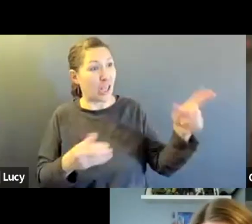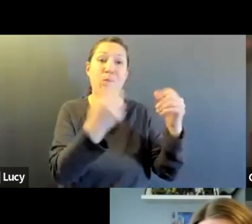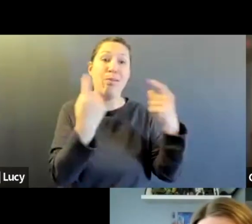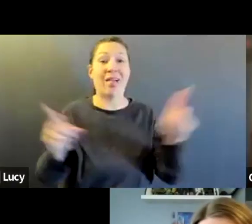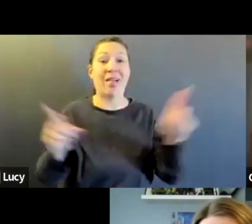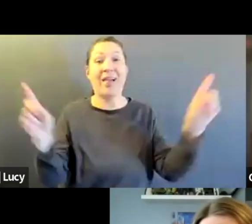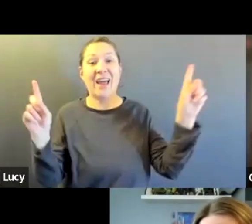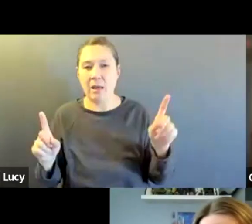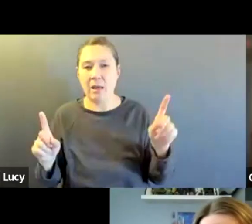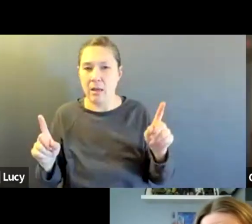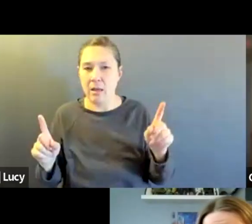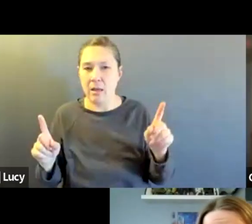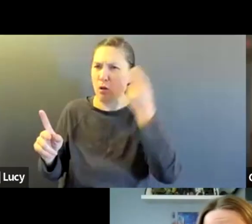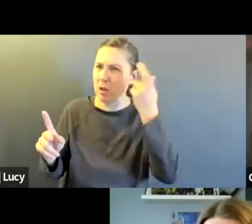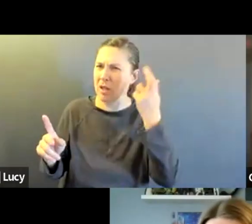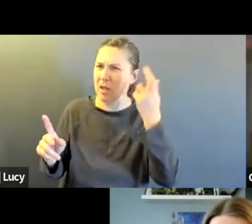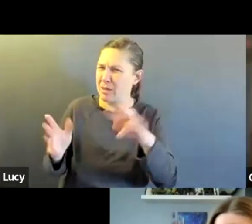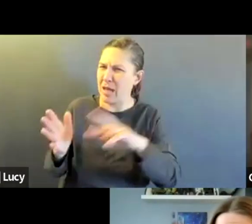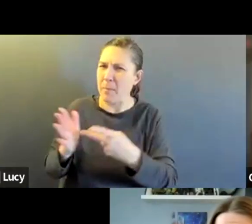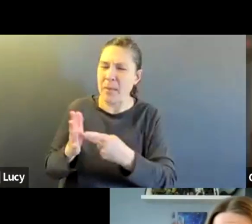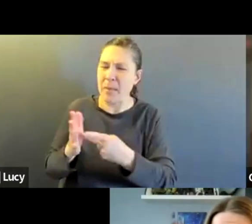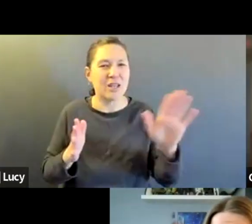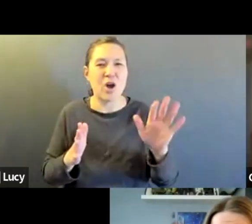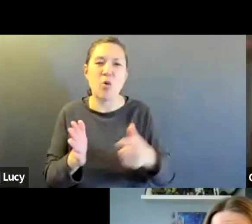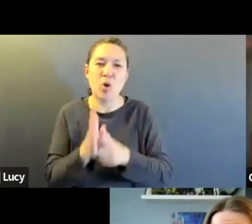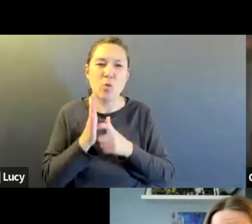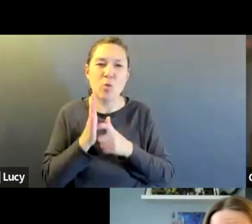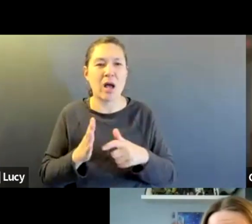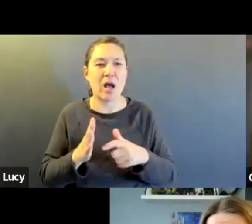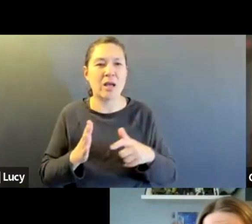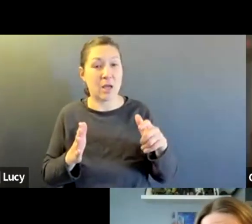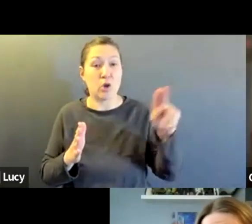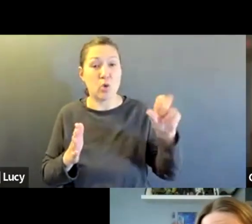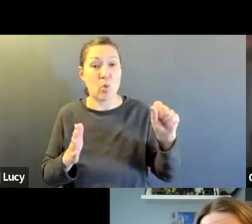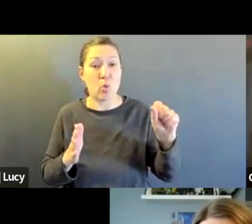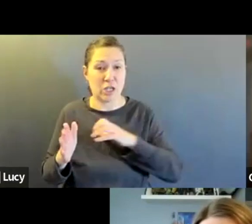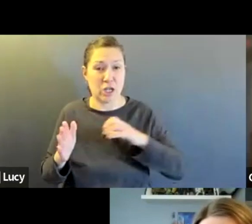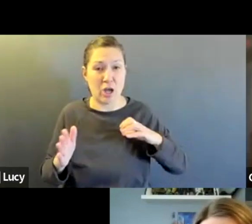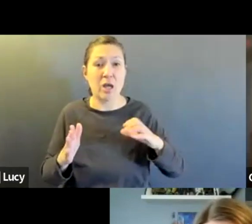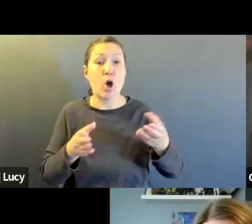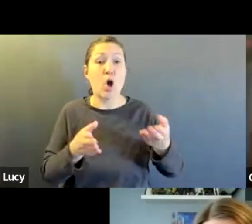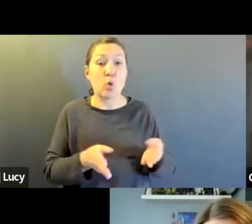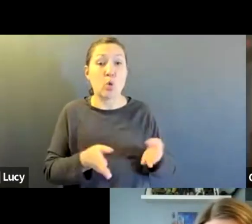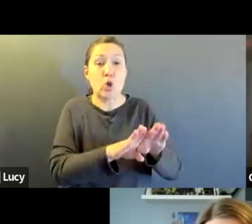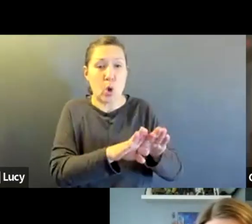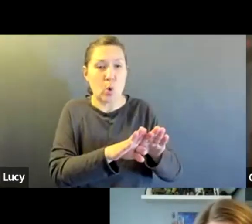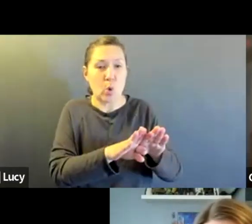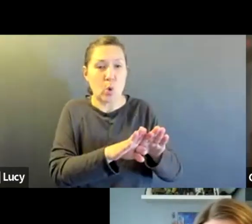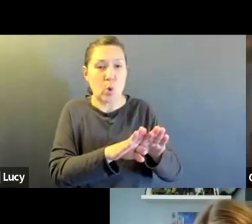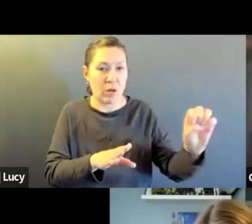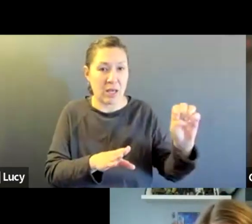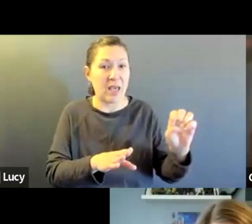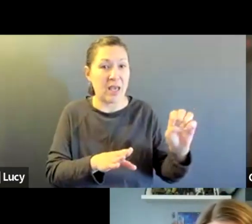does require an act of Congress to completely close the Department of Education and to transfer the funding and those functions